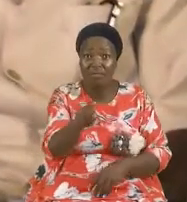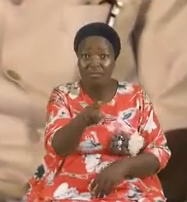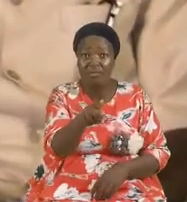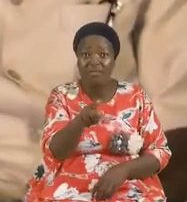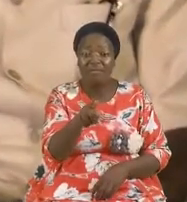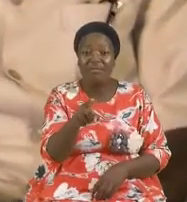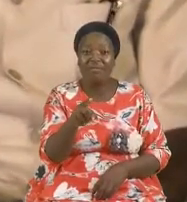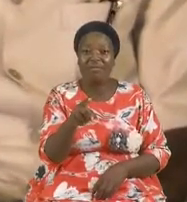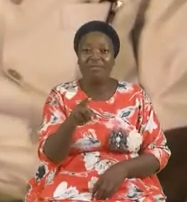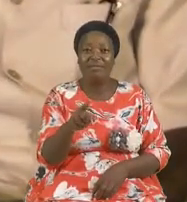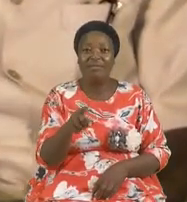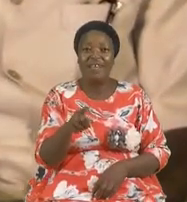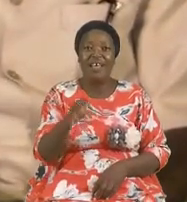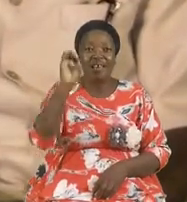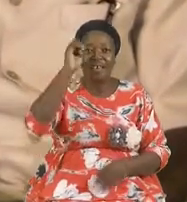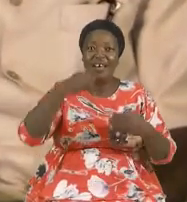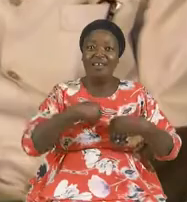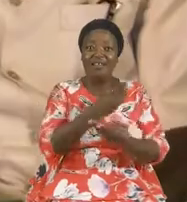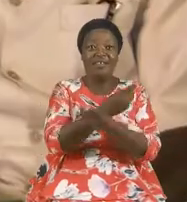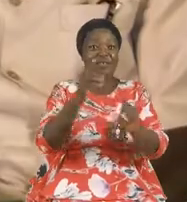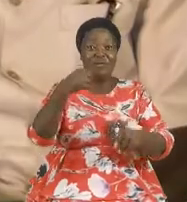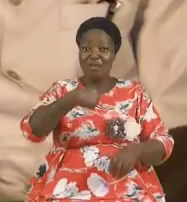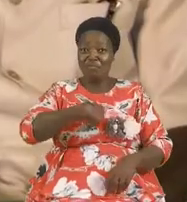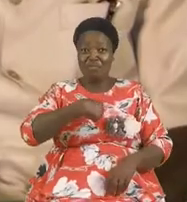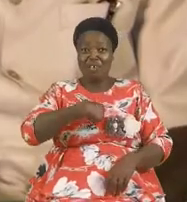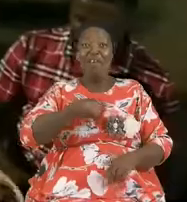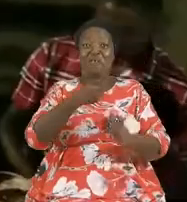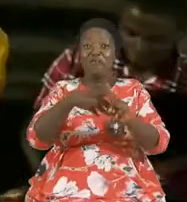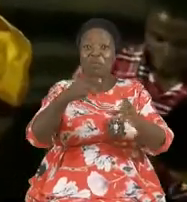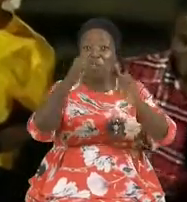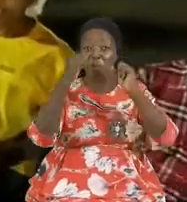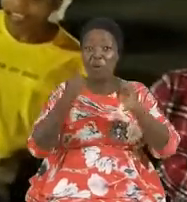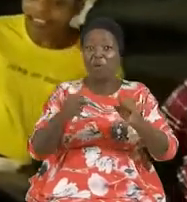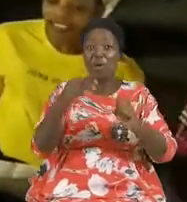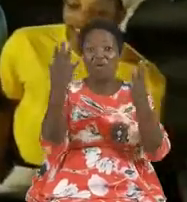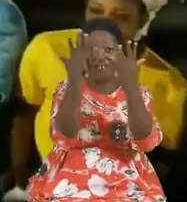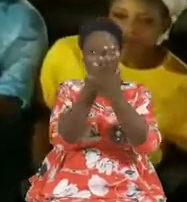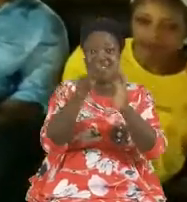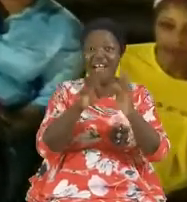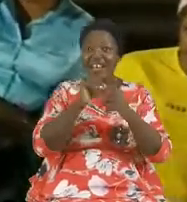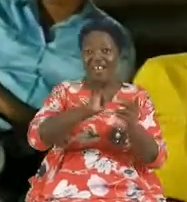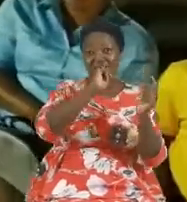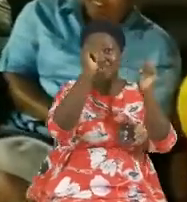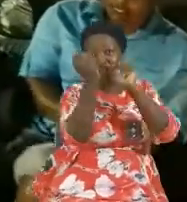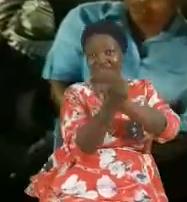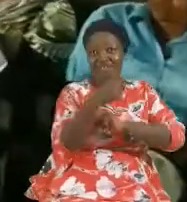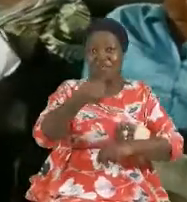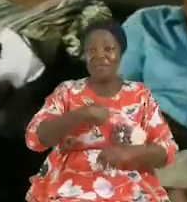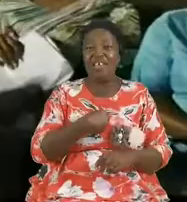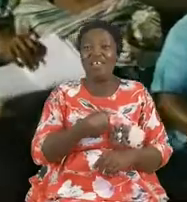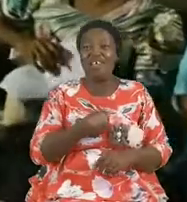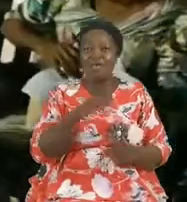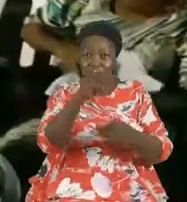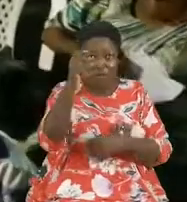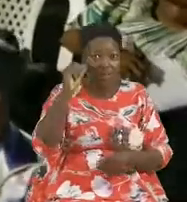he delivered you? I said, has he delivered you? He has delivered me from the power